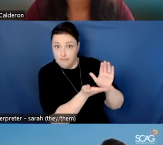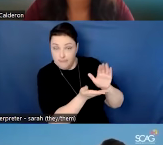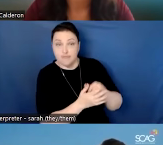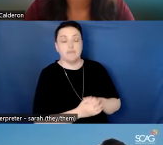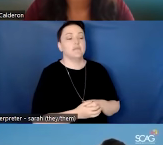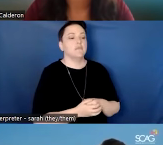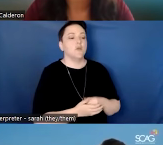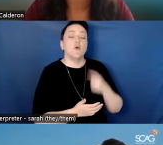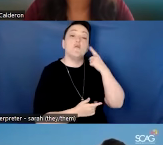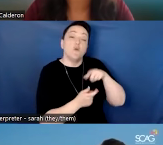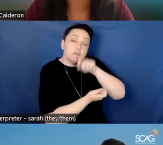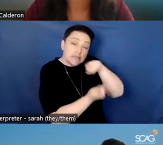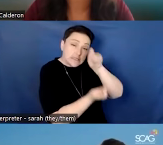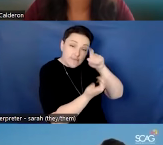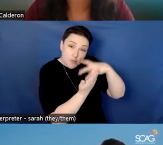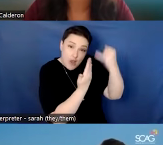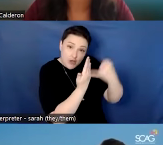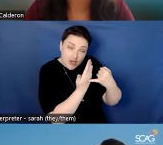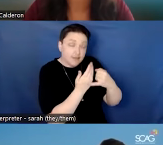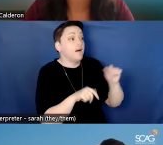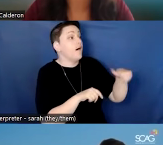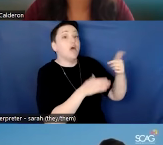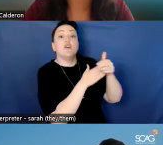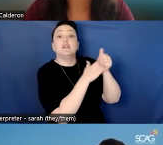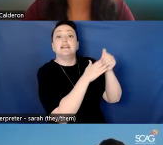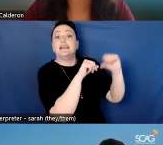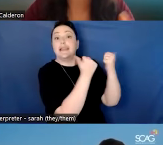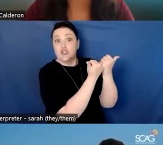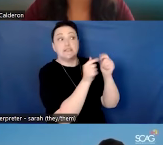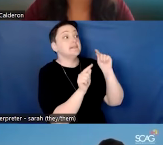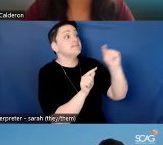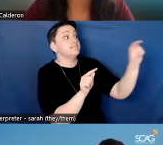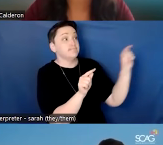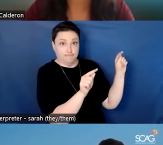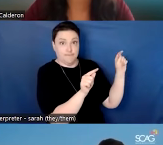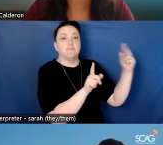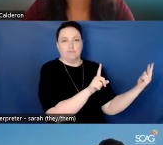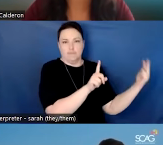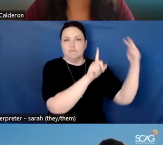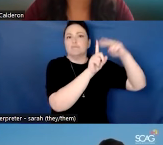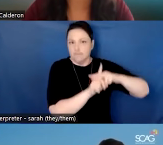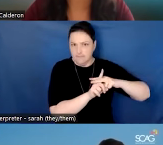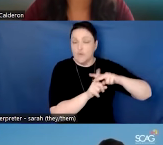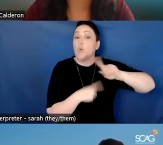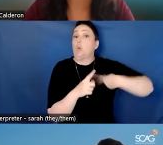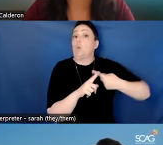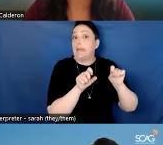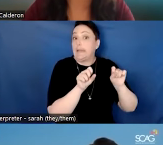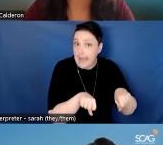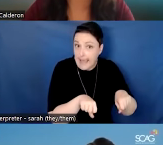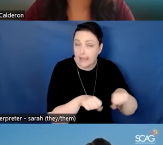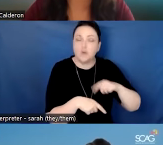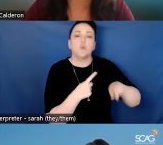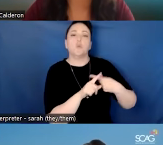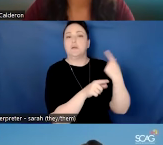projects and other lead agencies and developers to implement as applicable and feasible in subsequent environmental